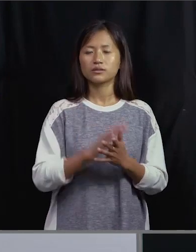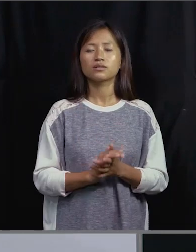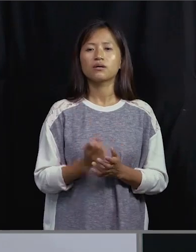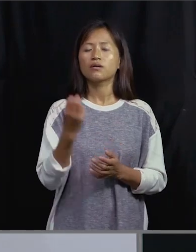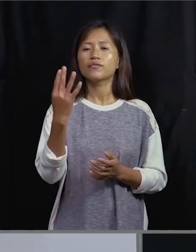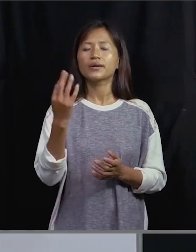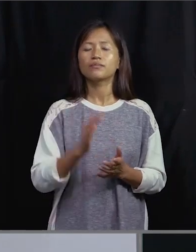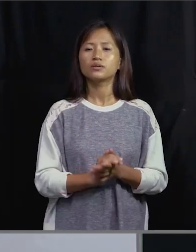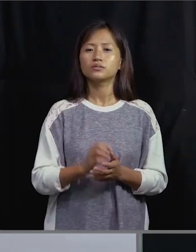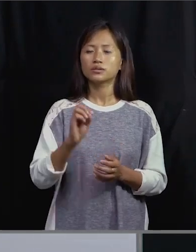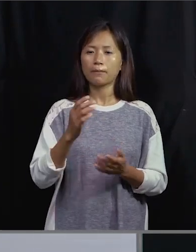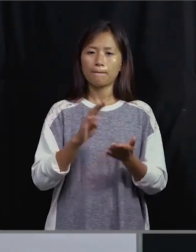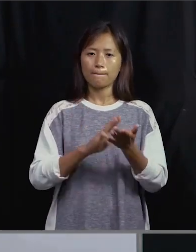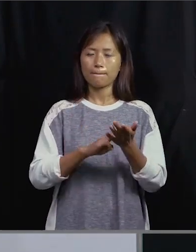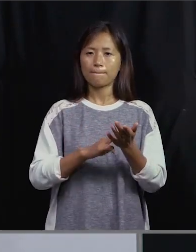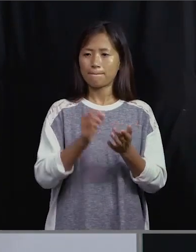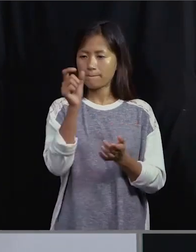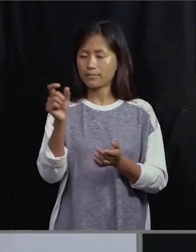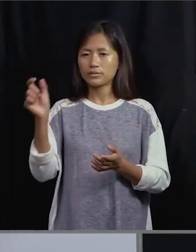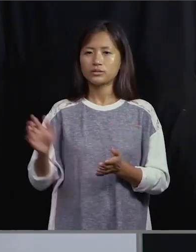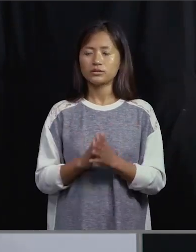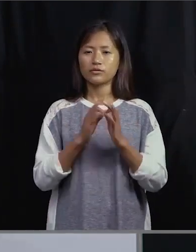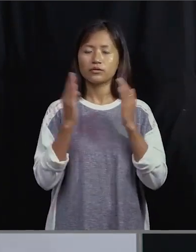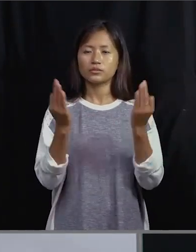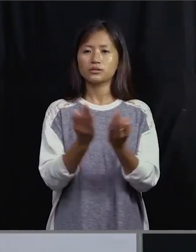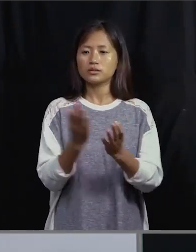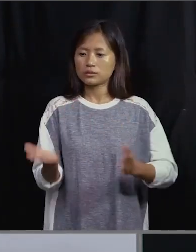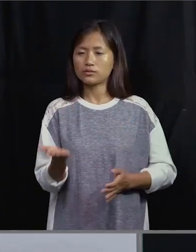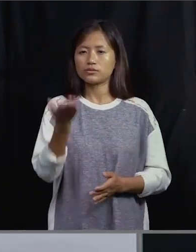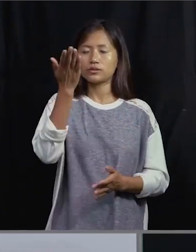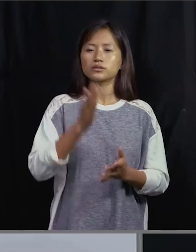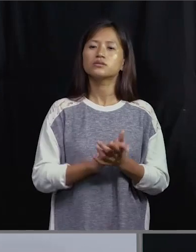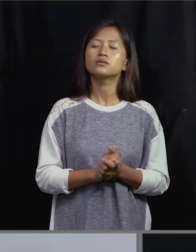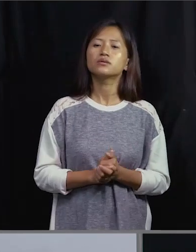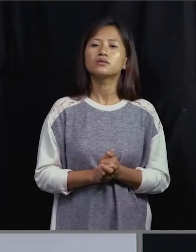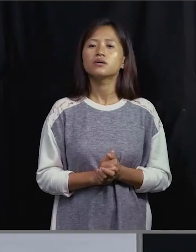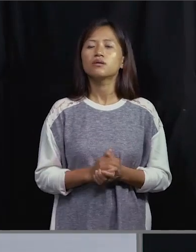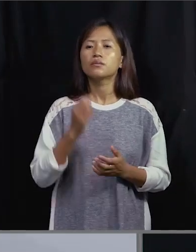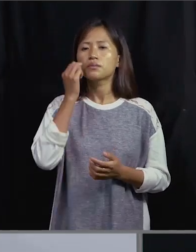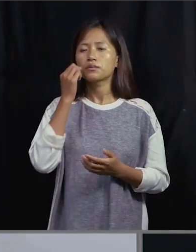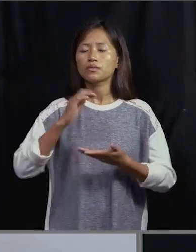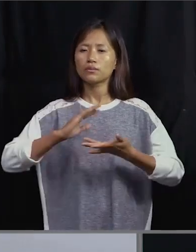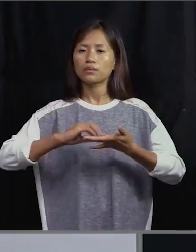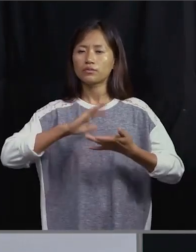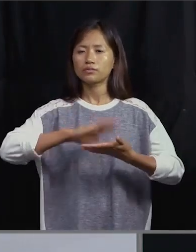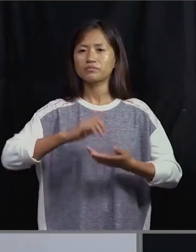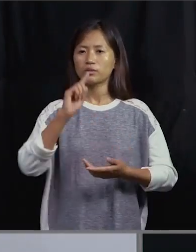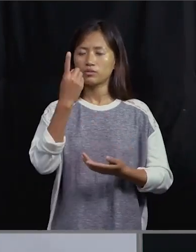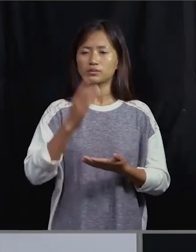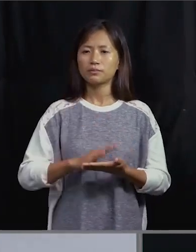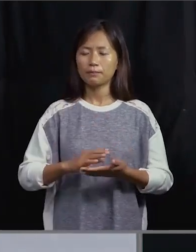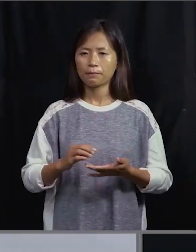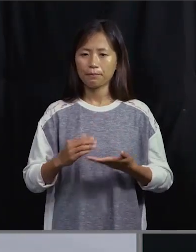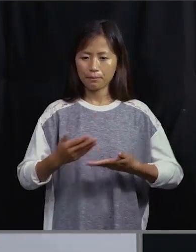of members in your family is rising. Earlier, you were just with your wife and one baby, but